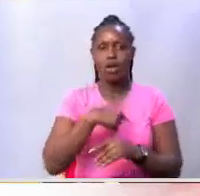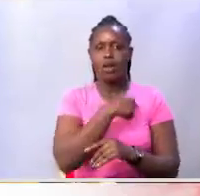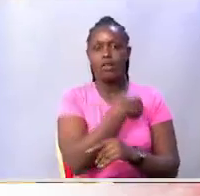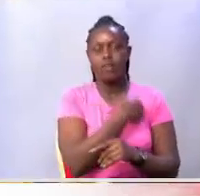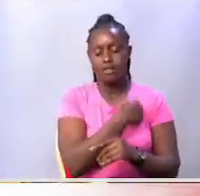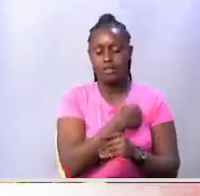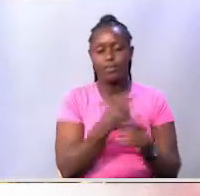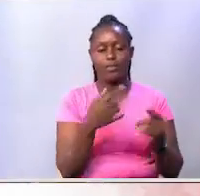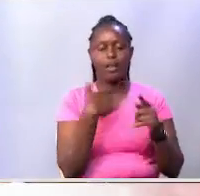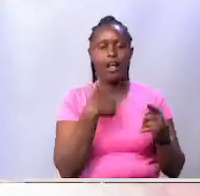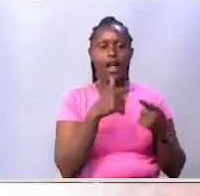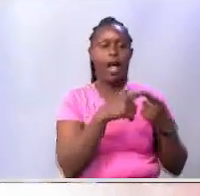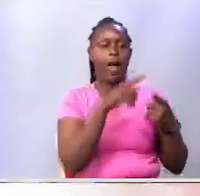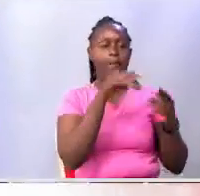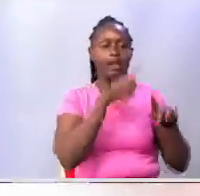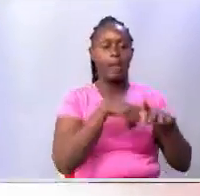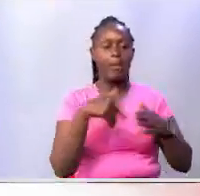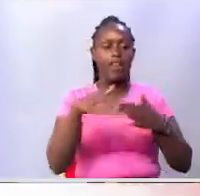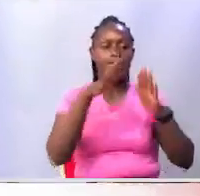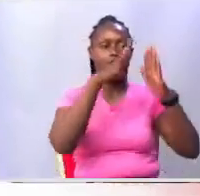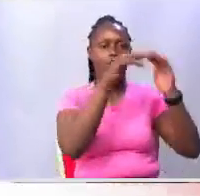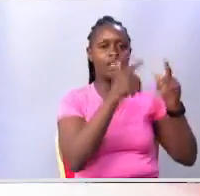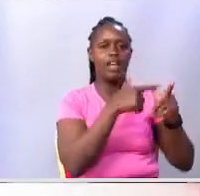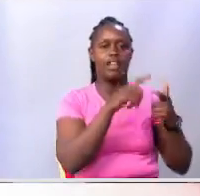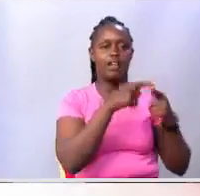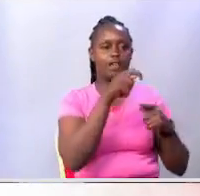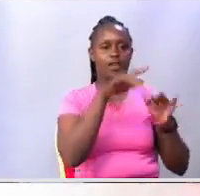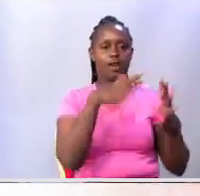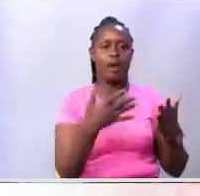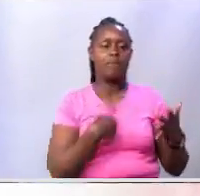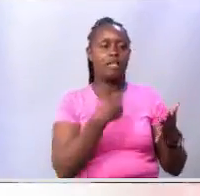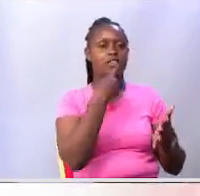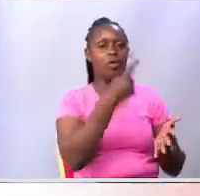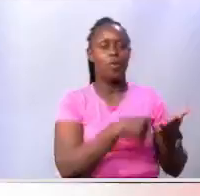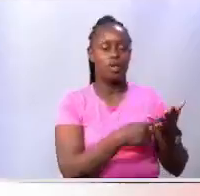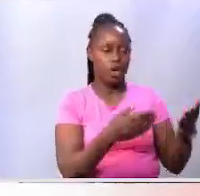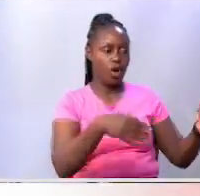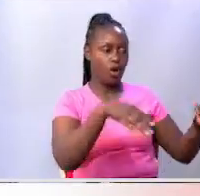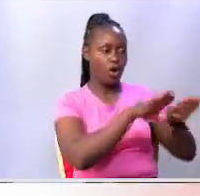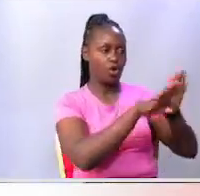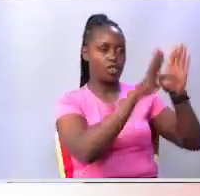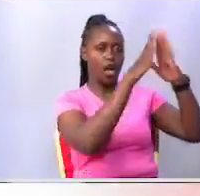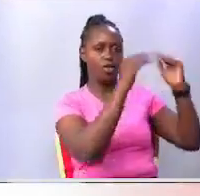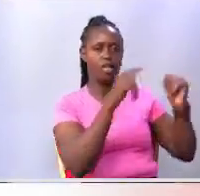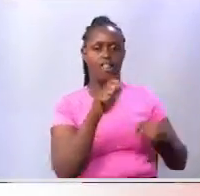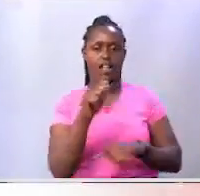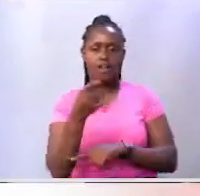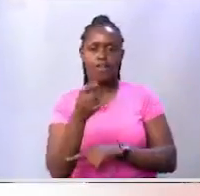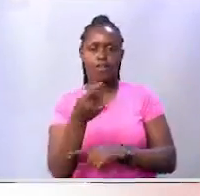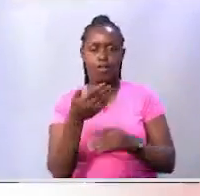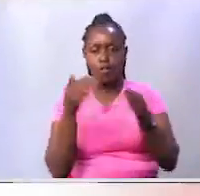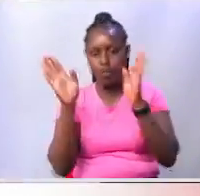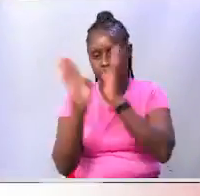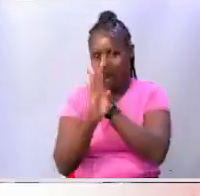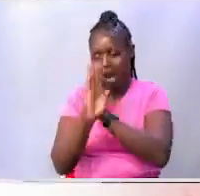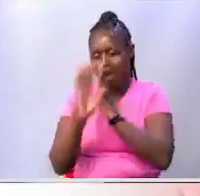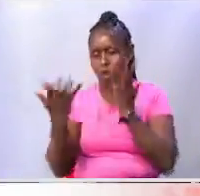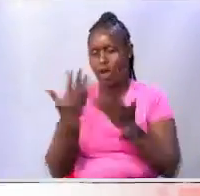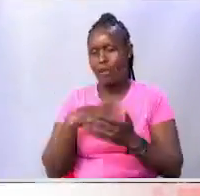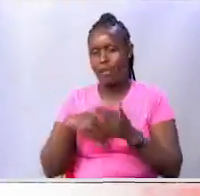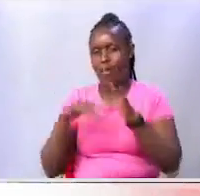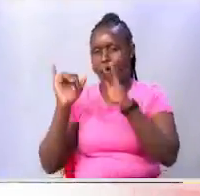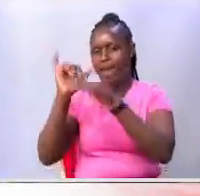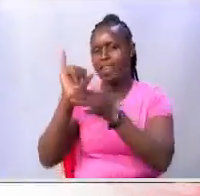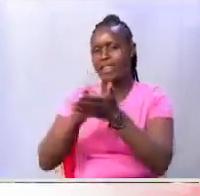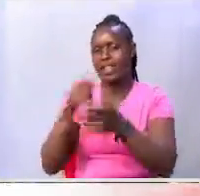tunatokanga wakati hakuna mtu kwa nyumba. Nimemwambia sasa hiyo kifunguo afunge nyumba na aweke juu pale watu wanawekanga ile